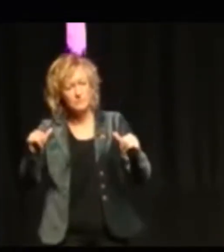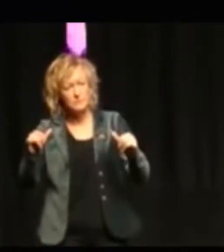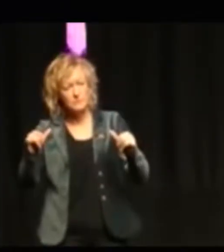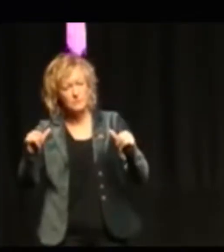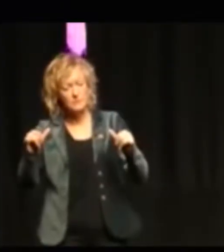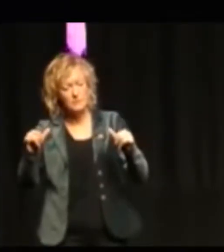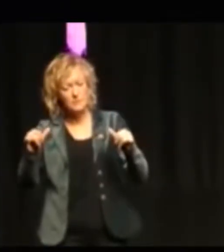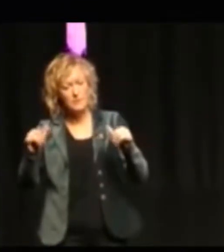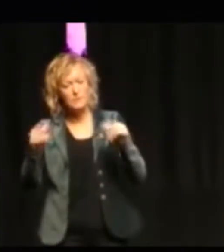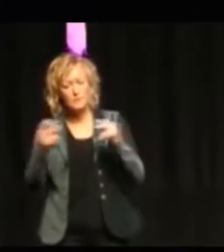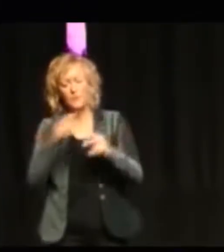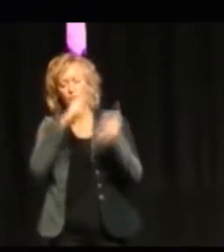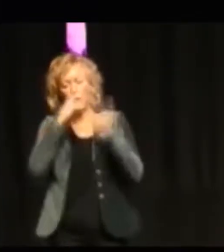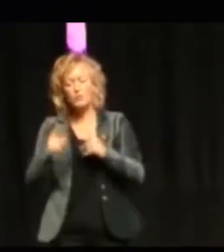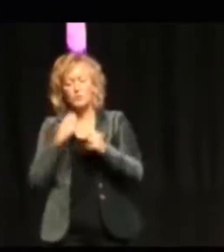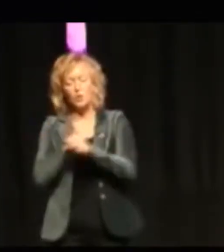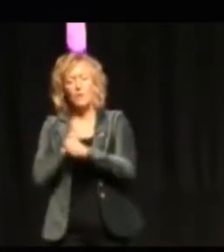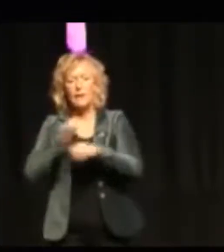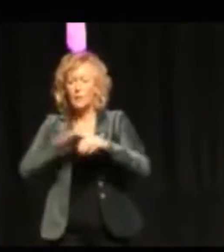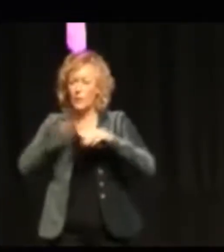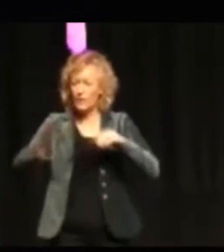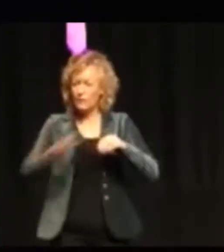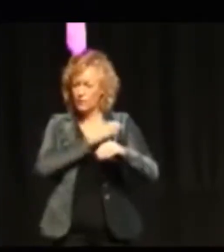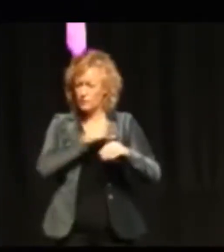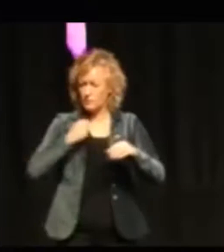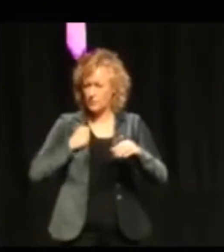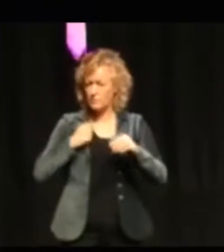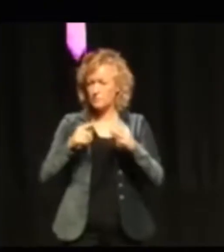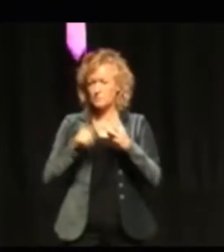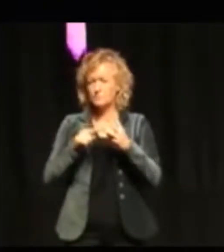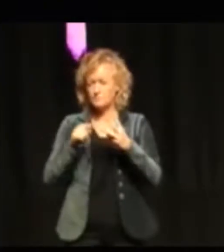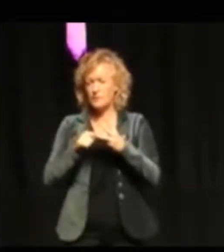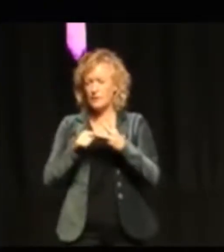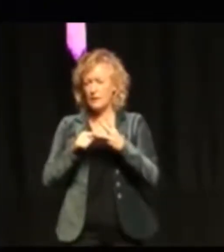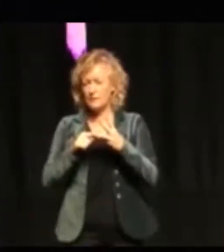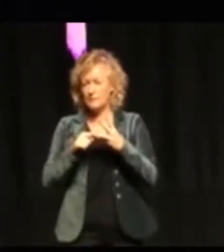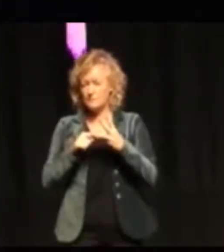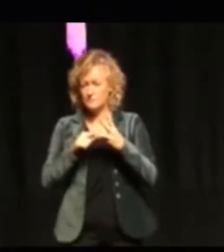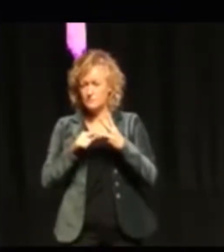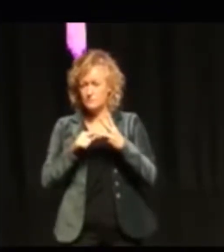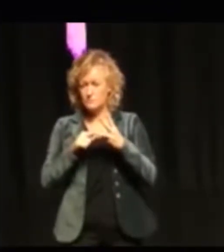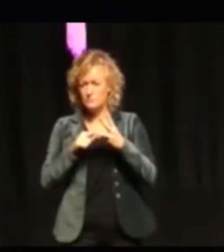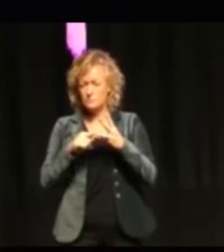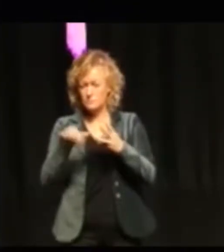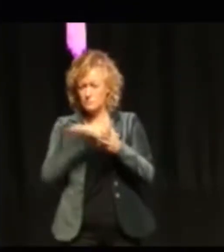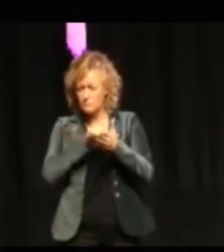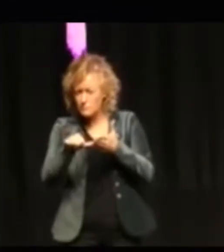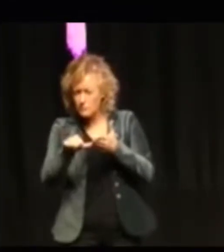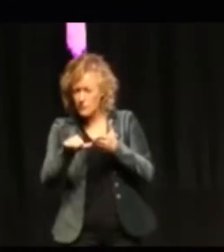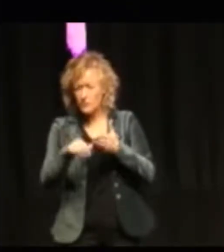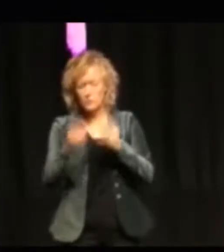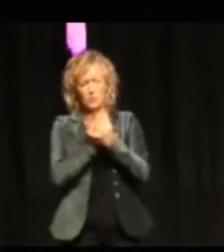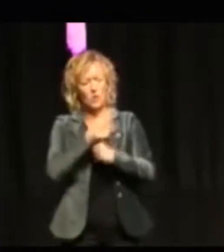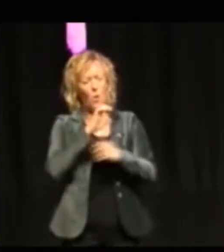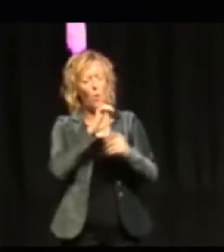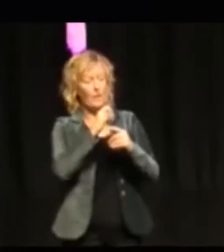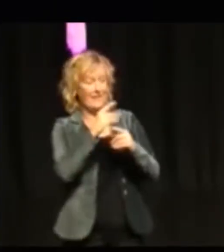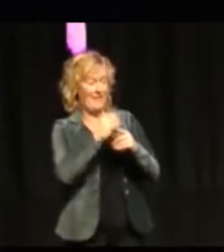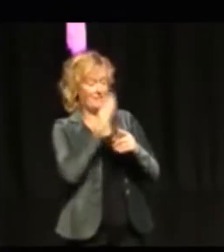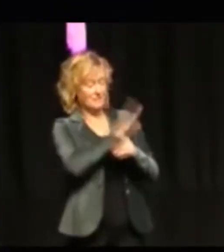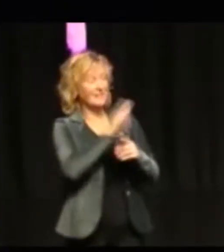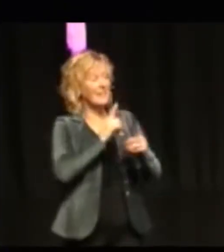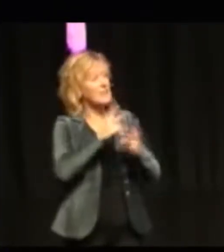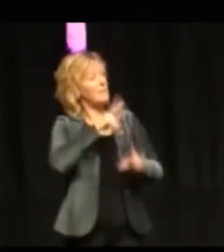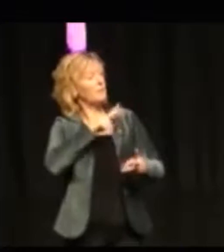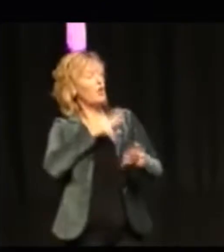people nor the government, so third, from causing these kinds of harms. So if that oil factory is a private